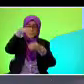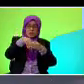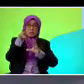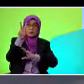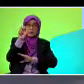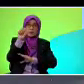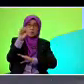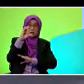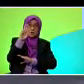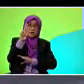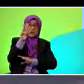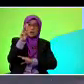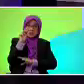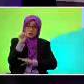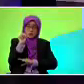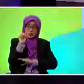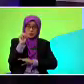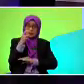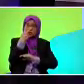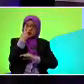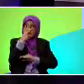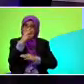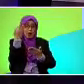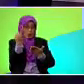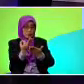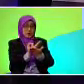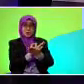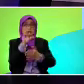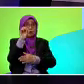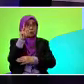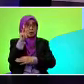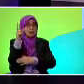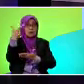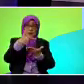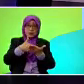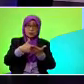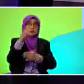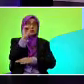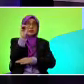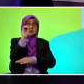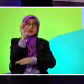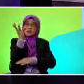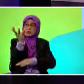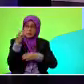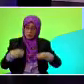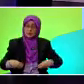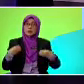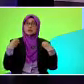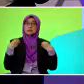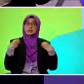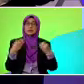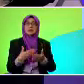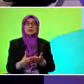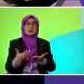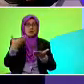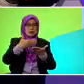they still look fresh. And there's no microorganism growing on it, right? But the one